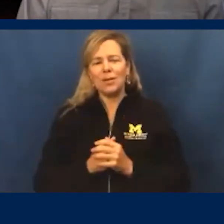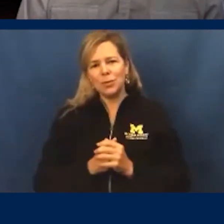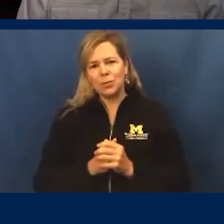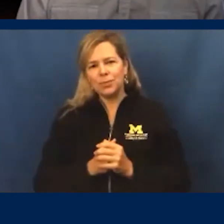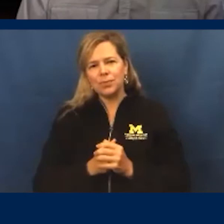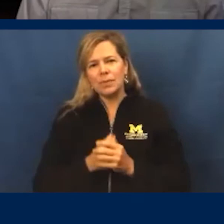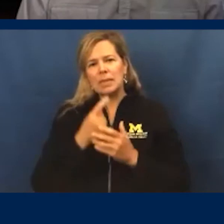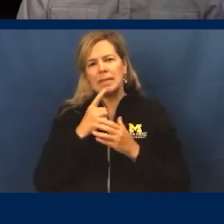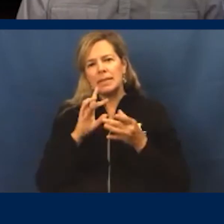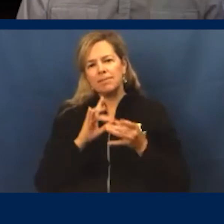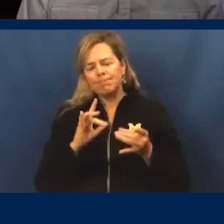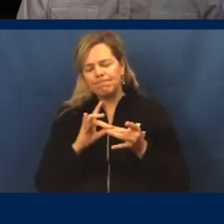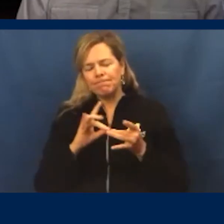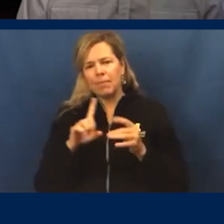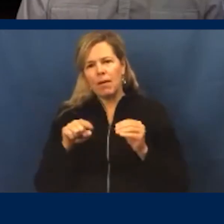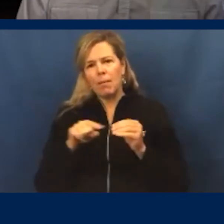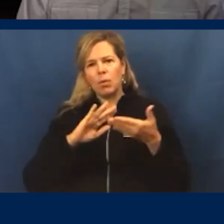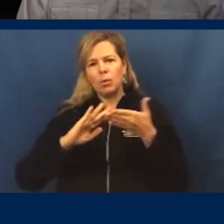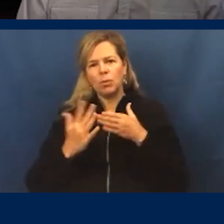things about community engagement,